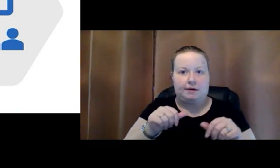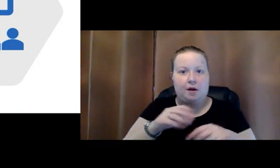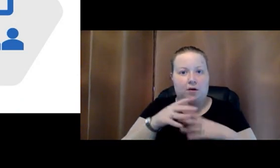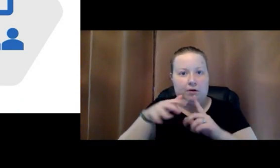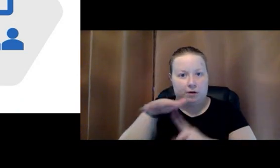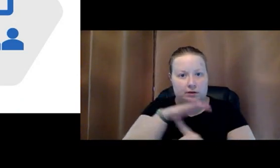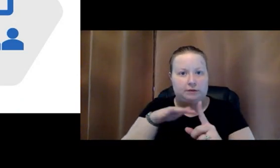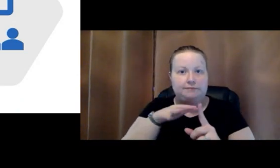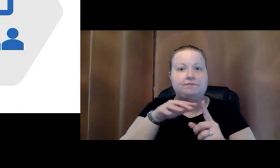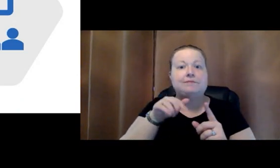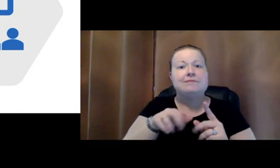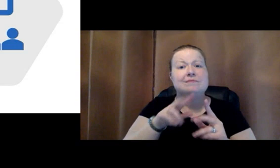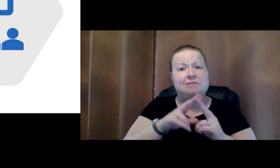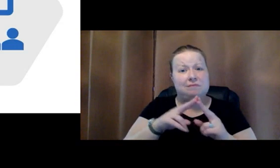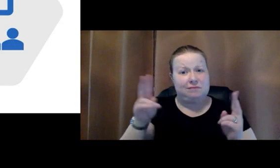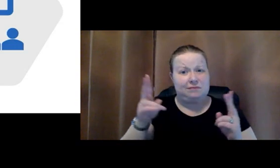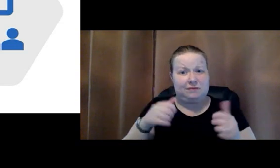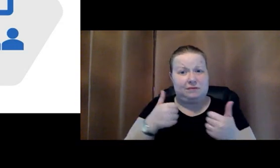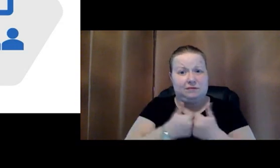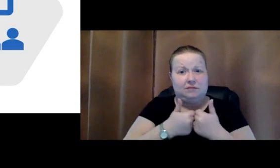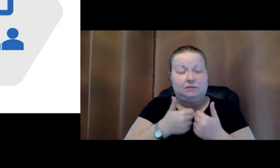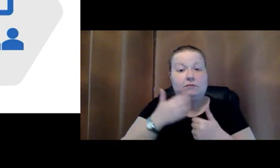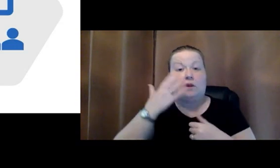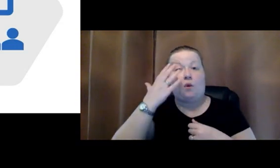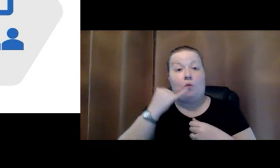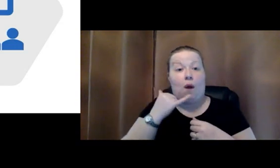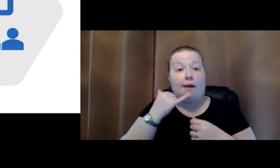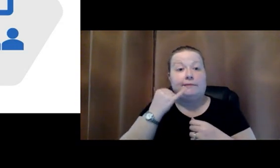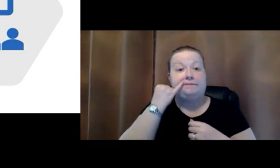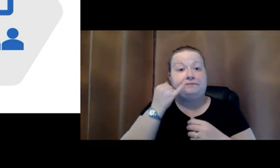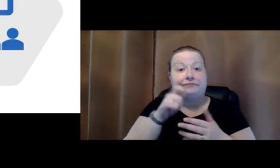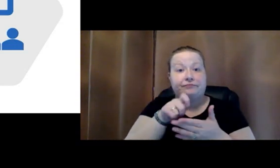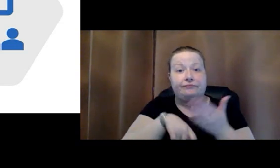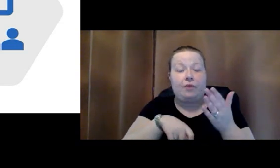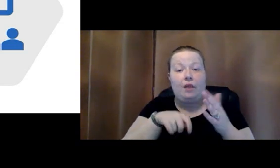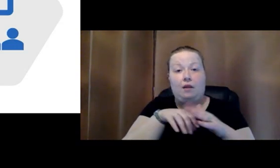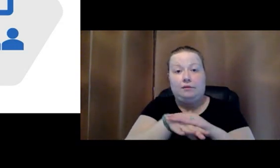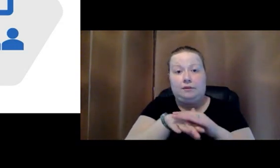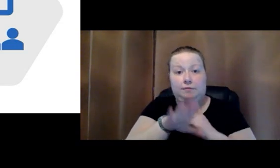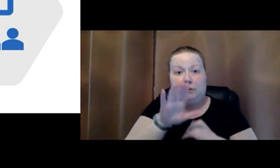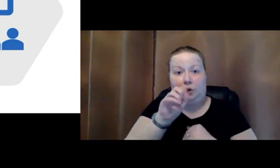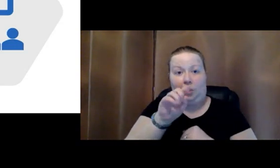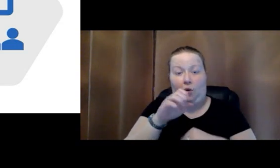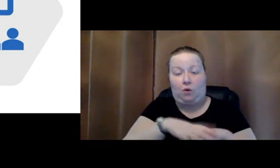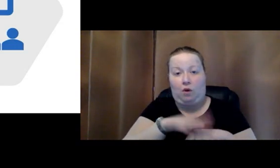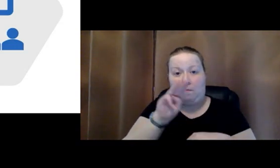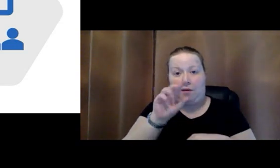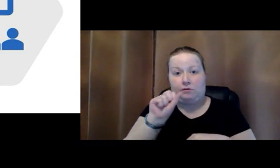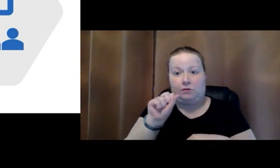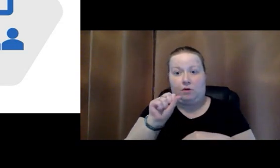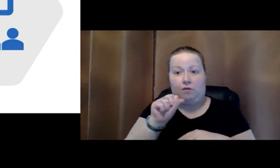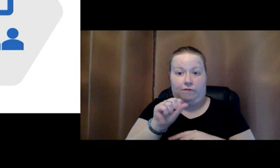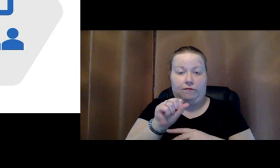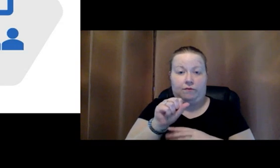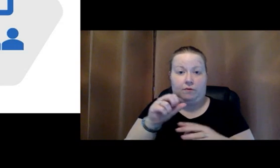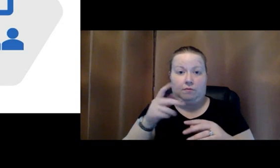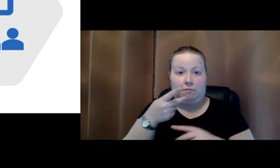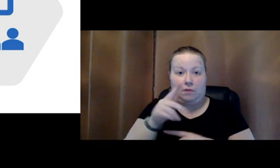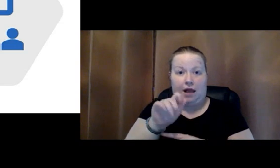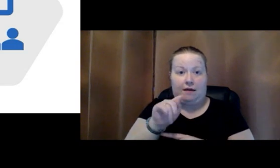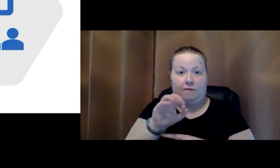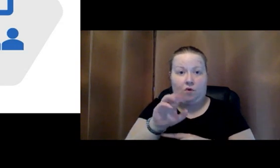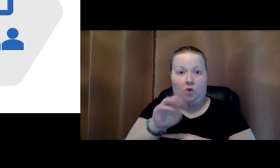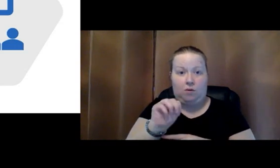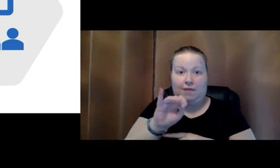is especially challenging because if you write accessibility code on a Microsoft platform, that code is 0%